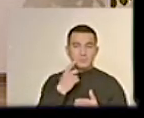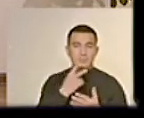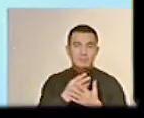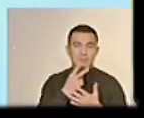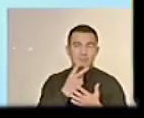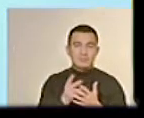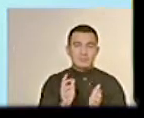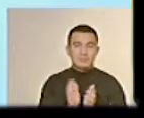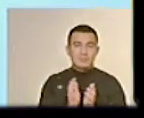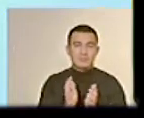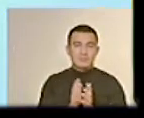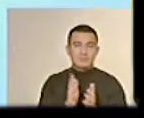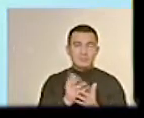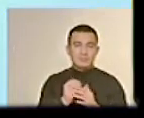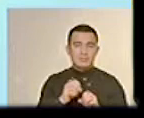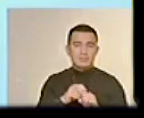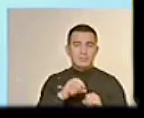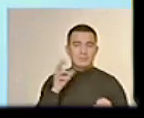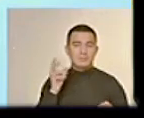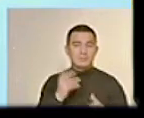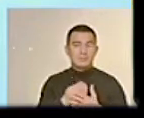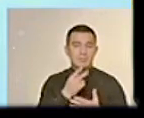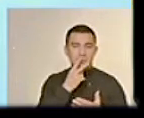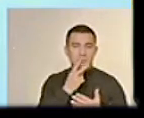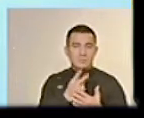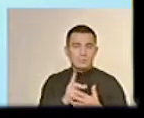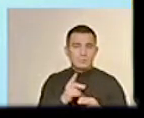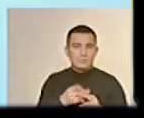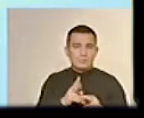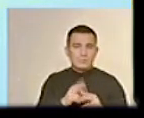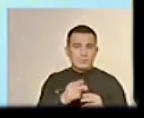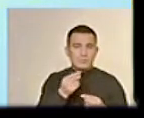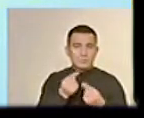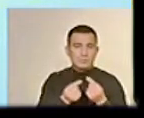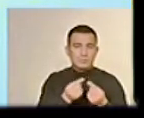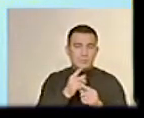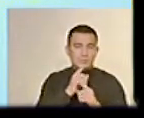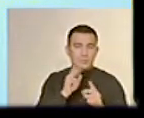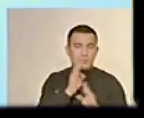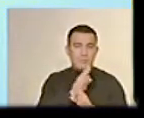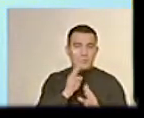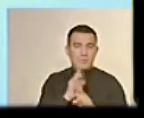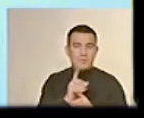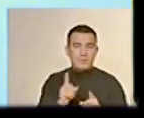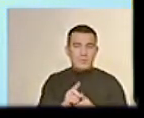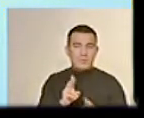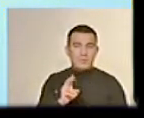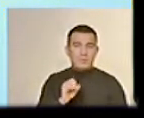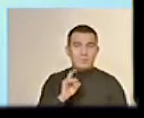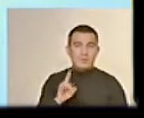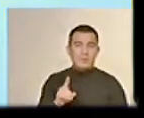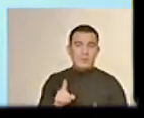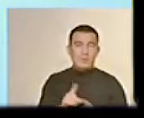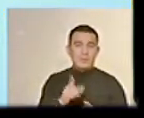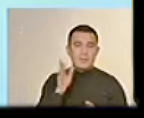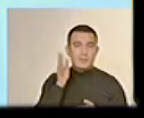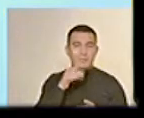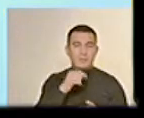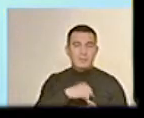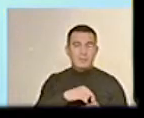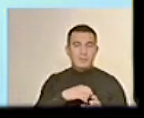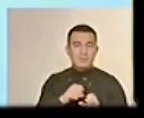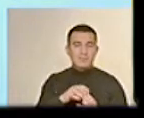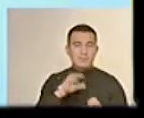Chunki karbonat angidrid ham gaz ko'rinishida, suv ham par ko'rinishida ajralib chiqar